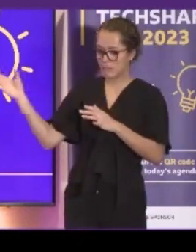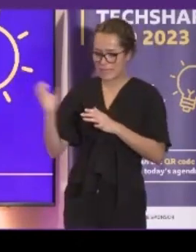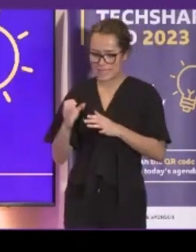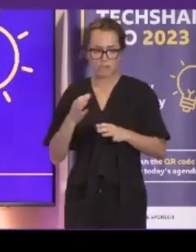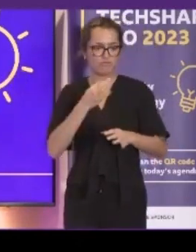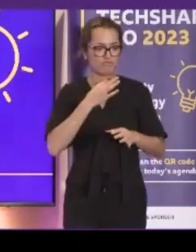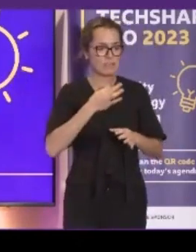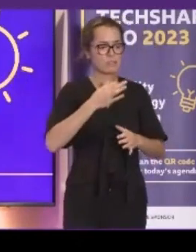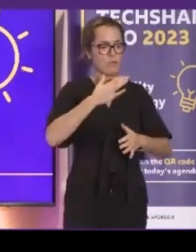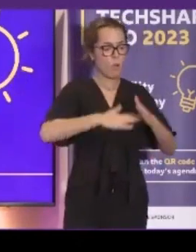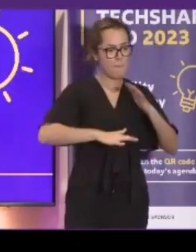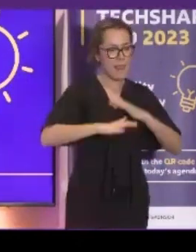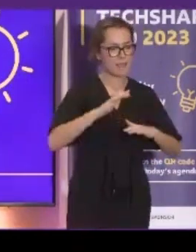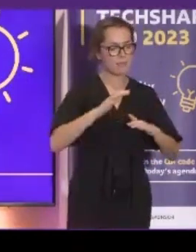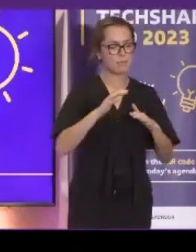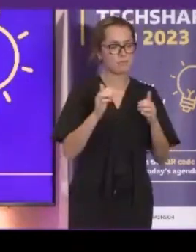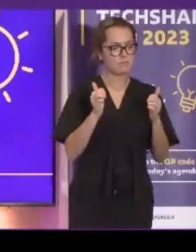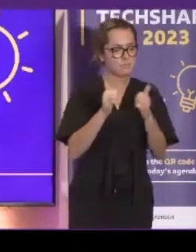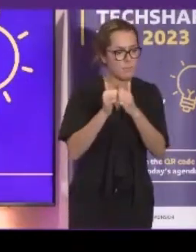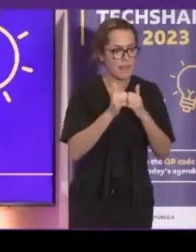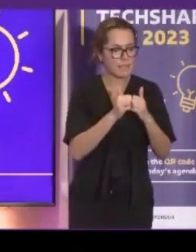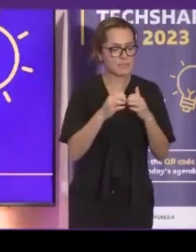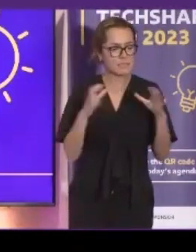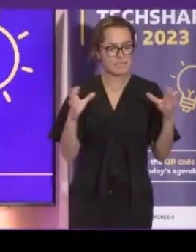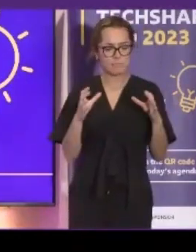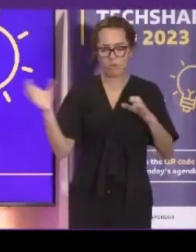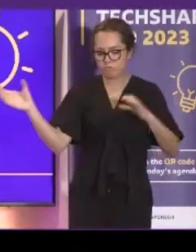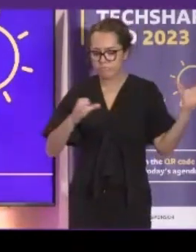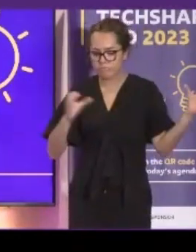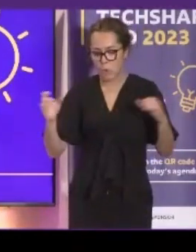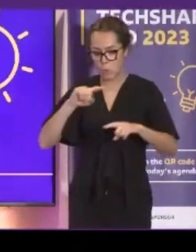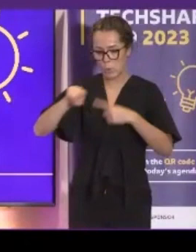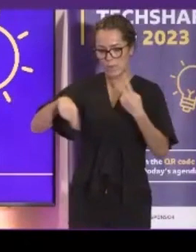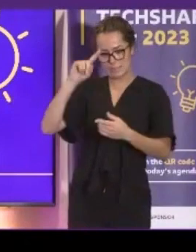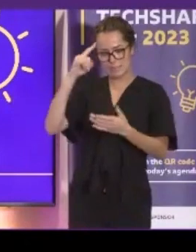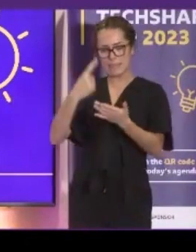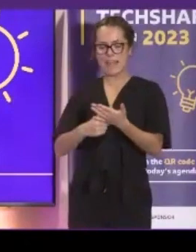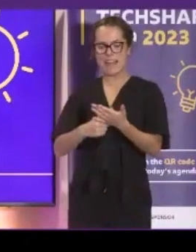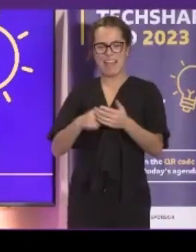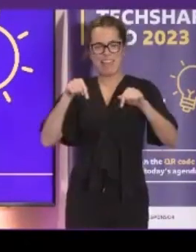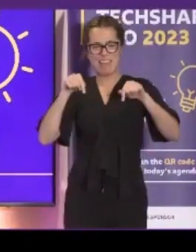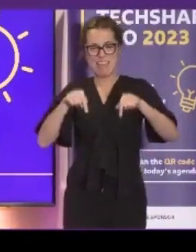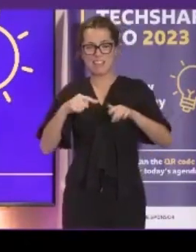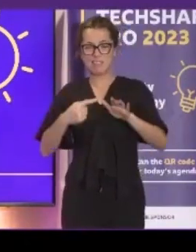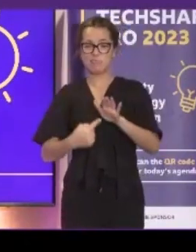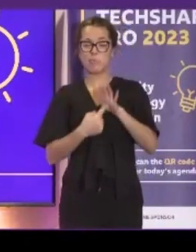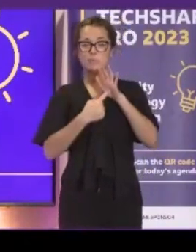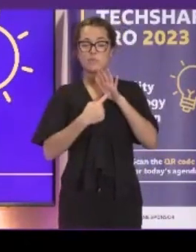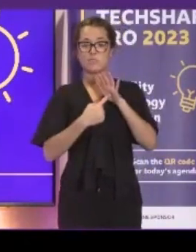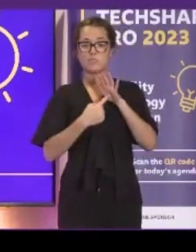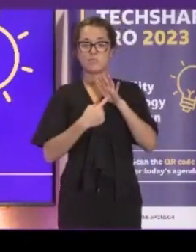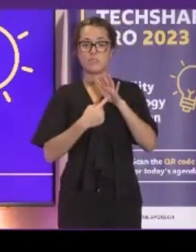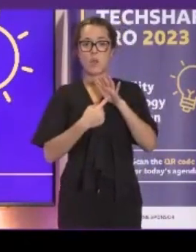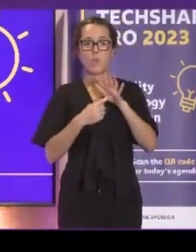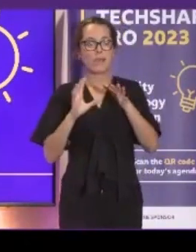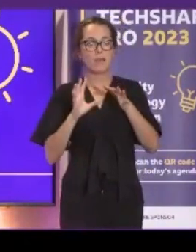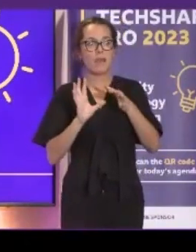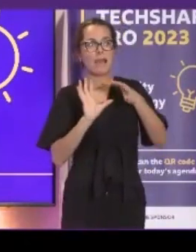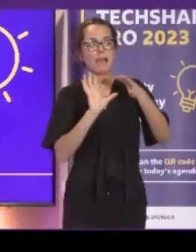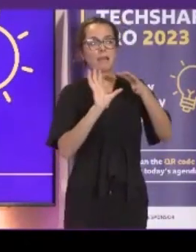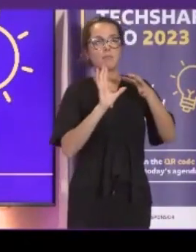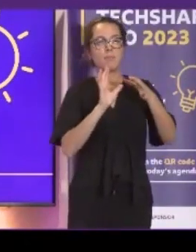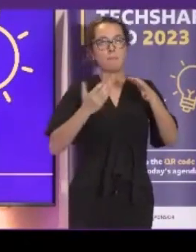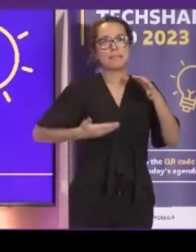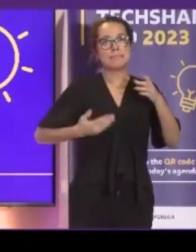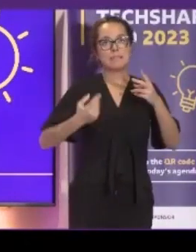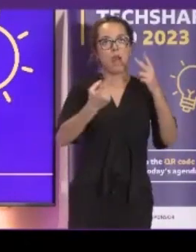help support that and drive that. So for me, that's probably the biggest role that we play. That connection into other parts of the business, I think, is